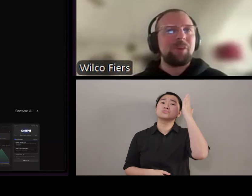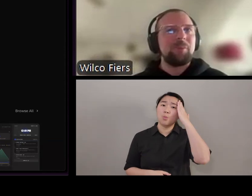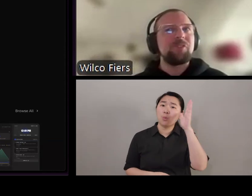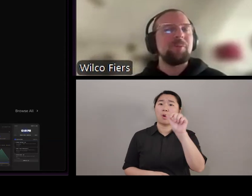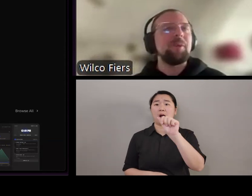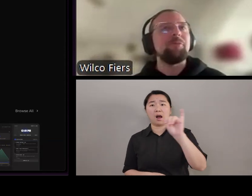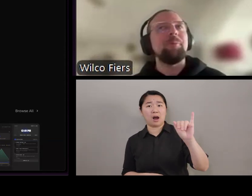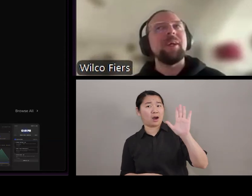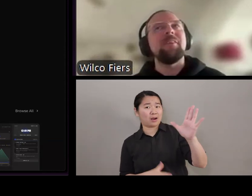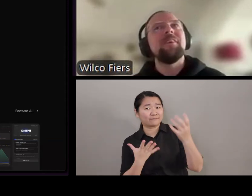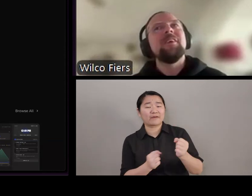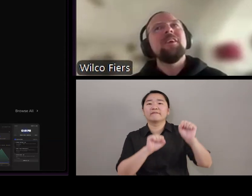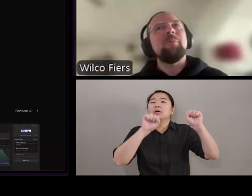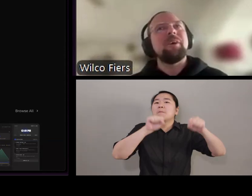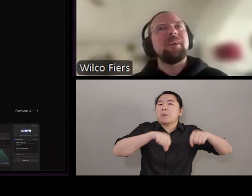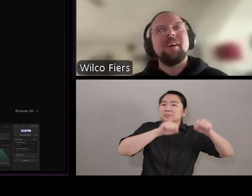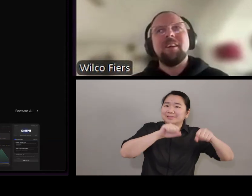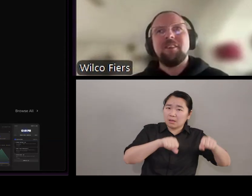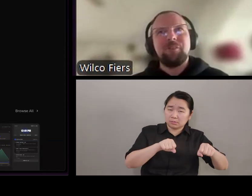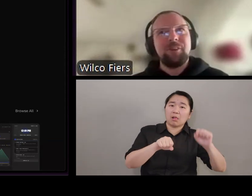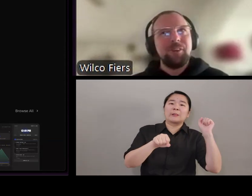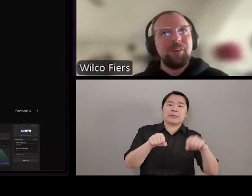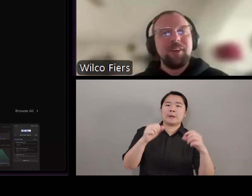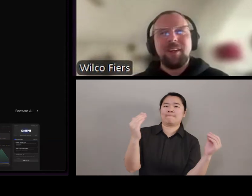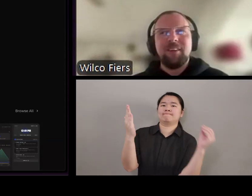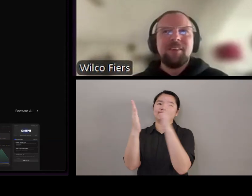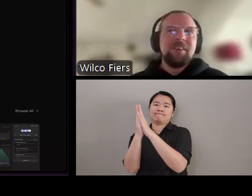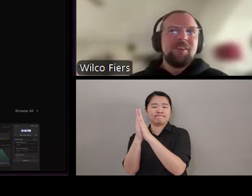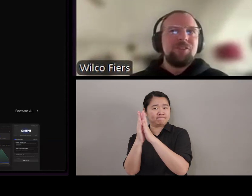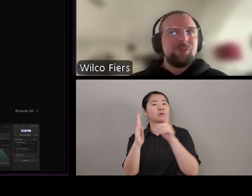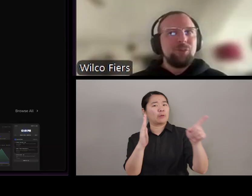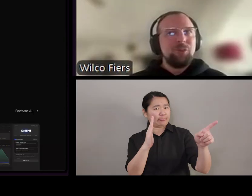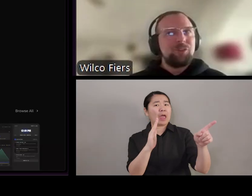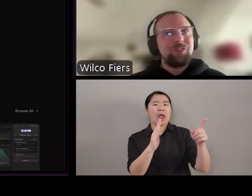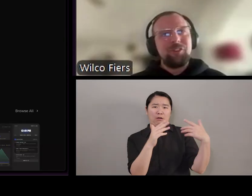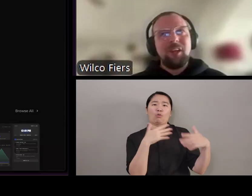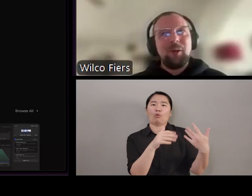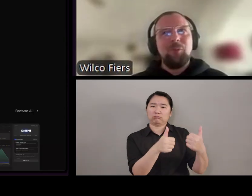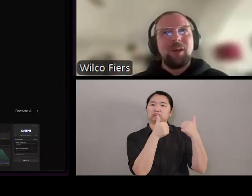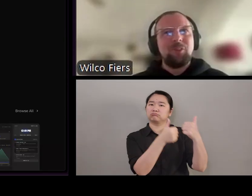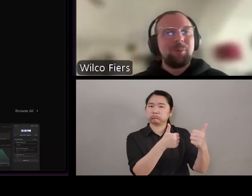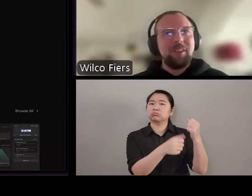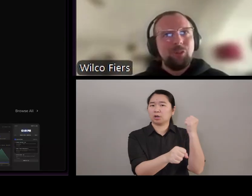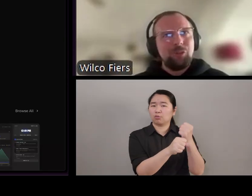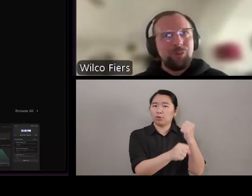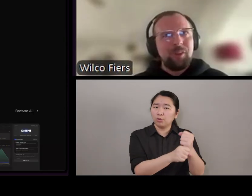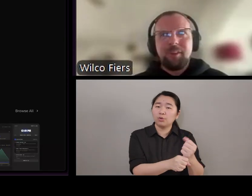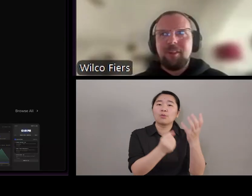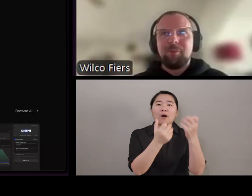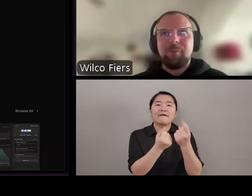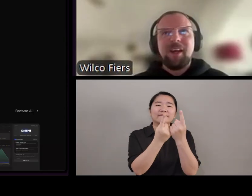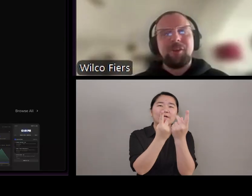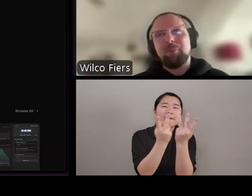the promises that have been made about AI. And I think we all know that these tools, while incredibly